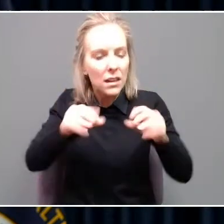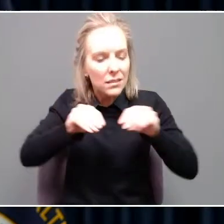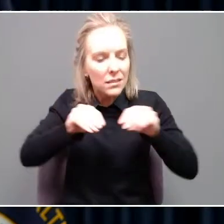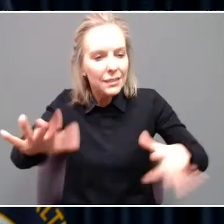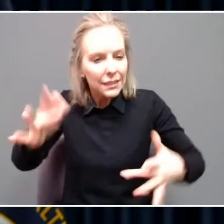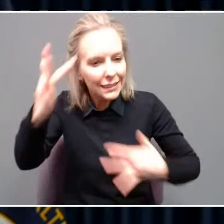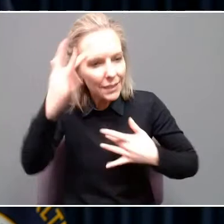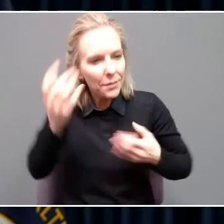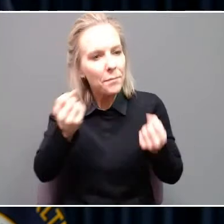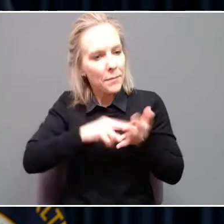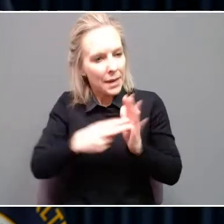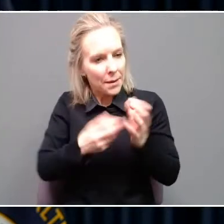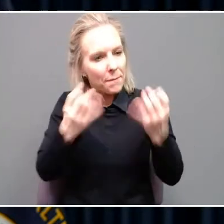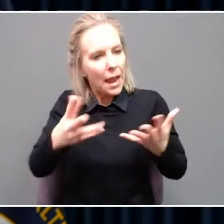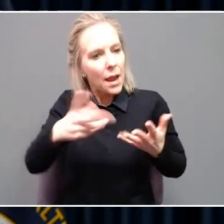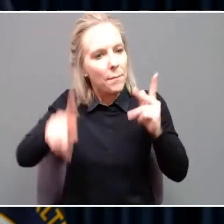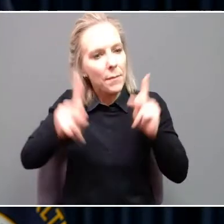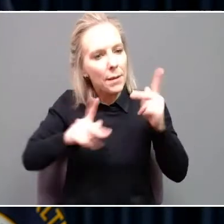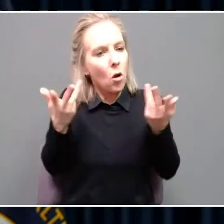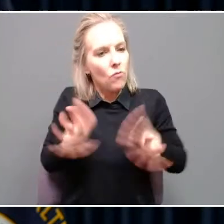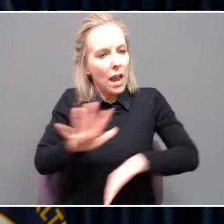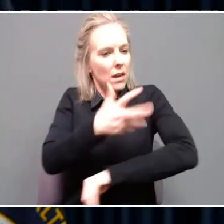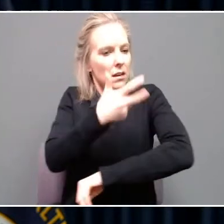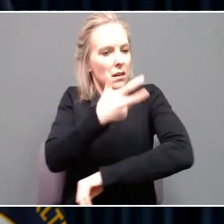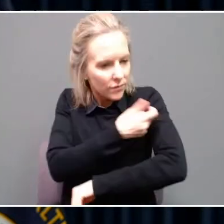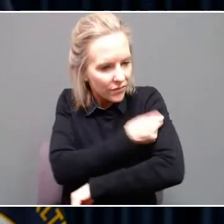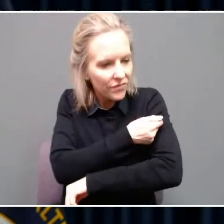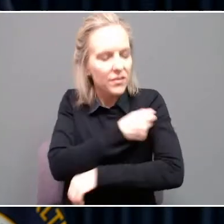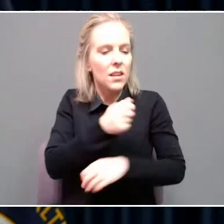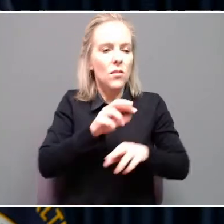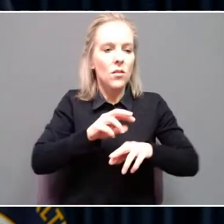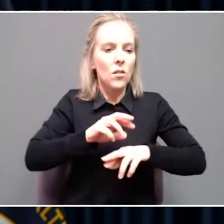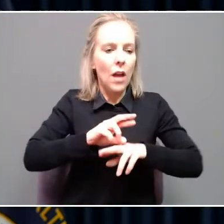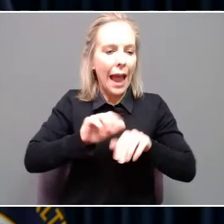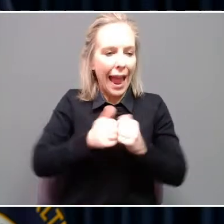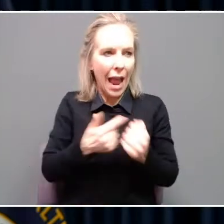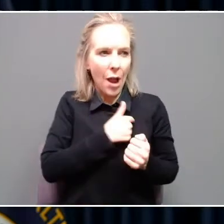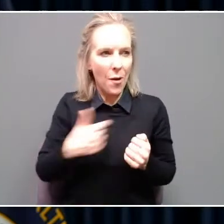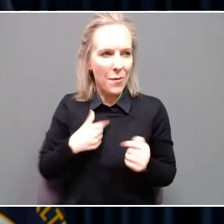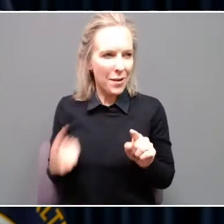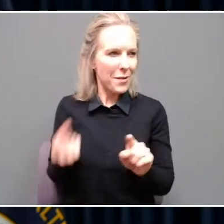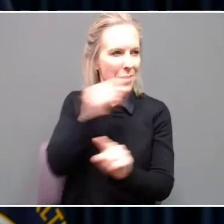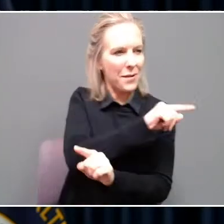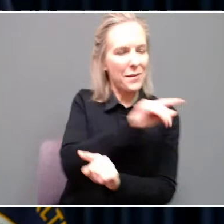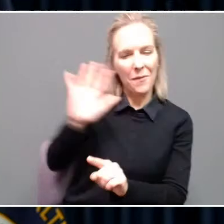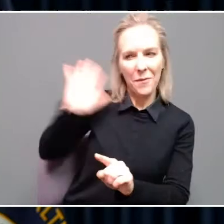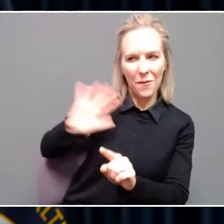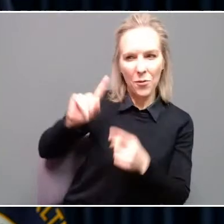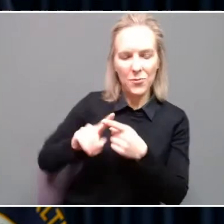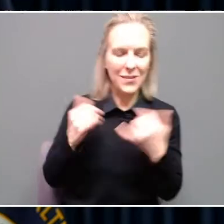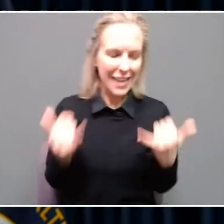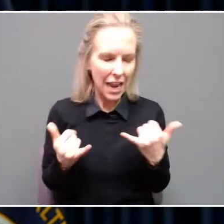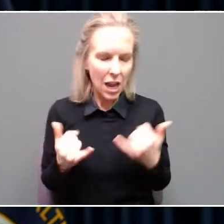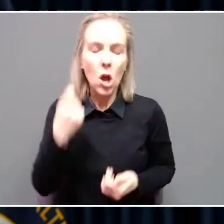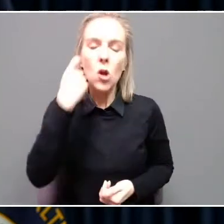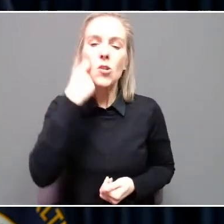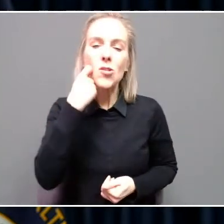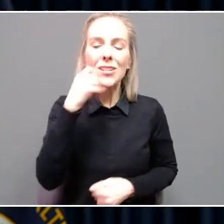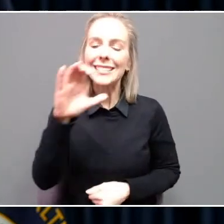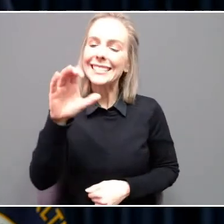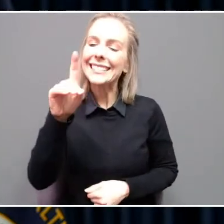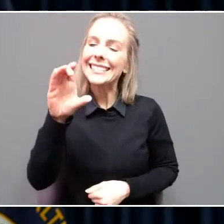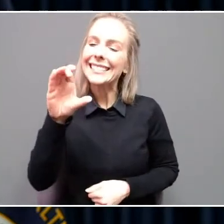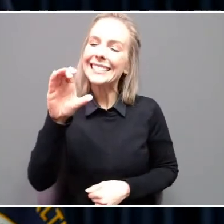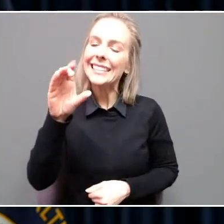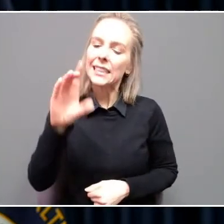far we have come. But unfortunately, current data from the CDC indicates that only 12% of